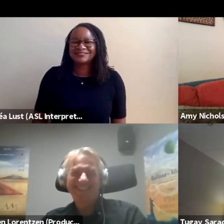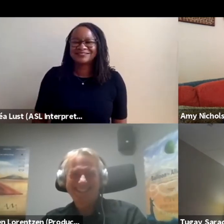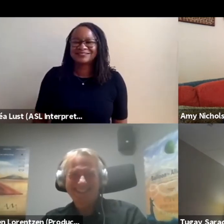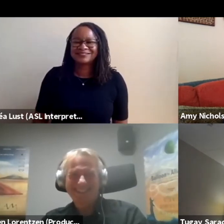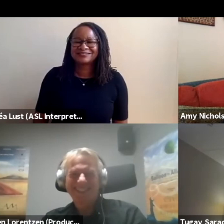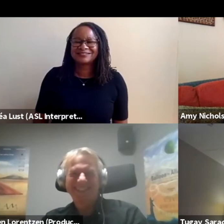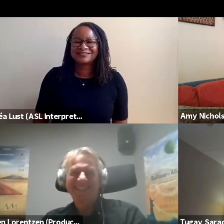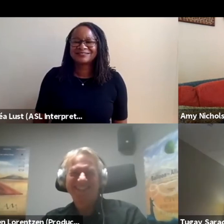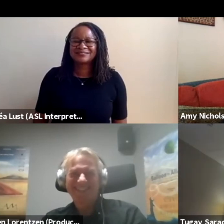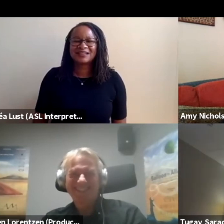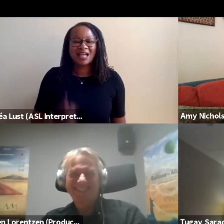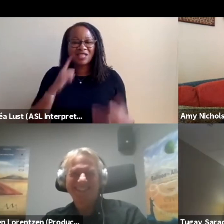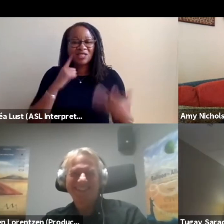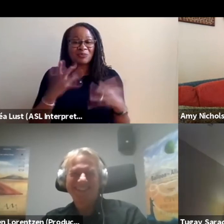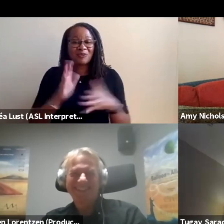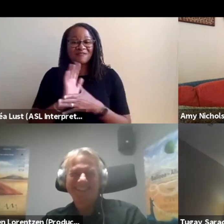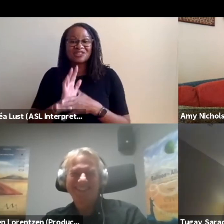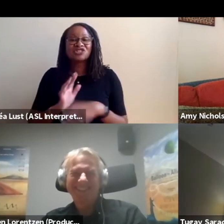thought, wow. Yeah.